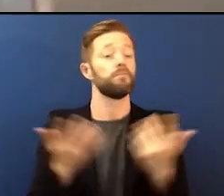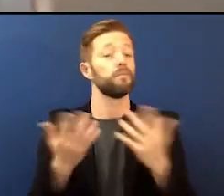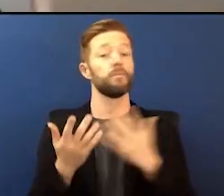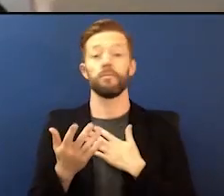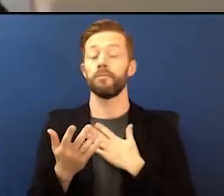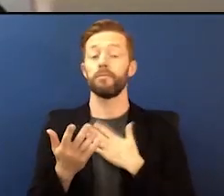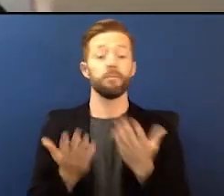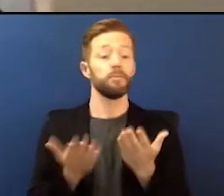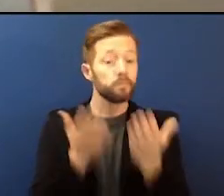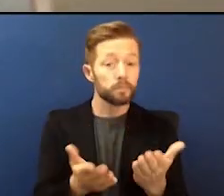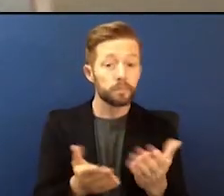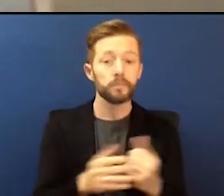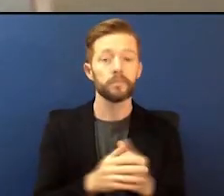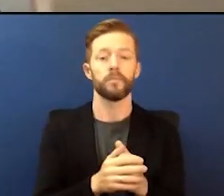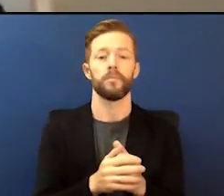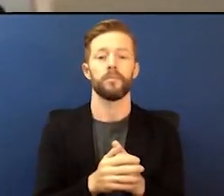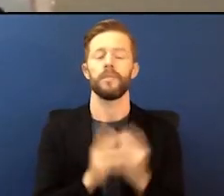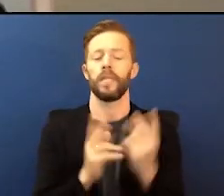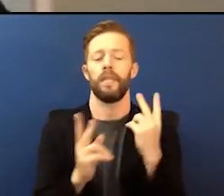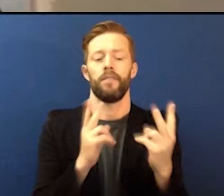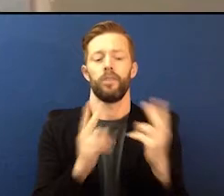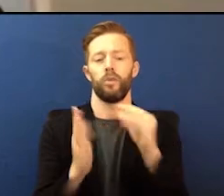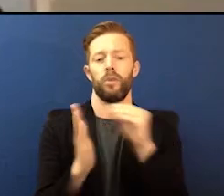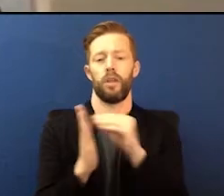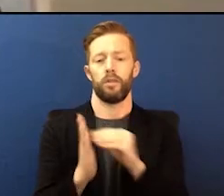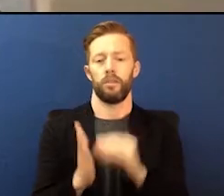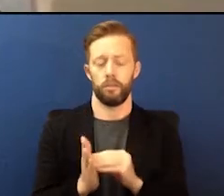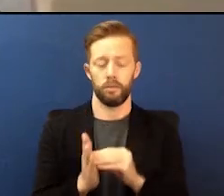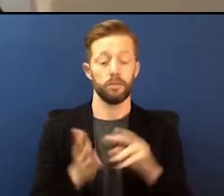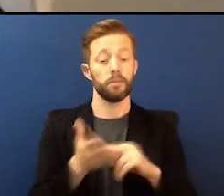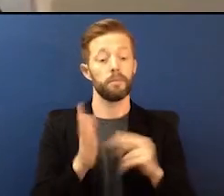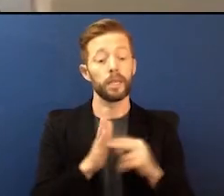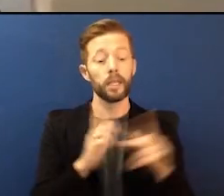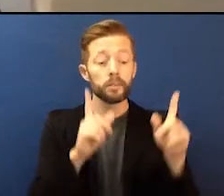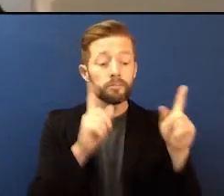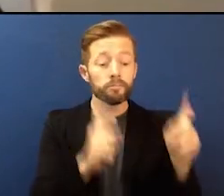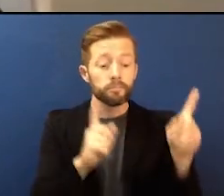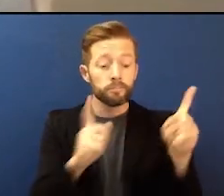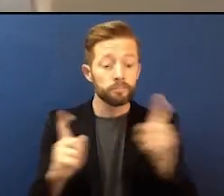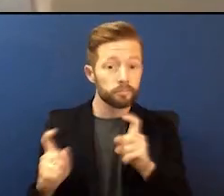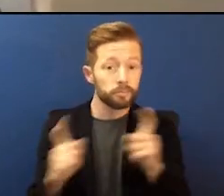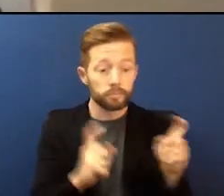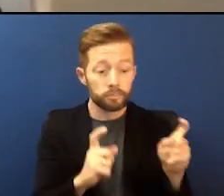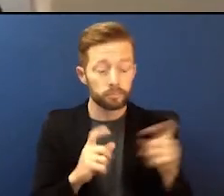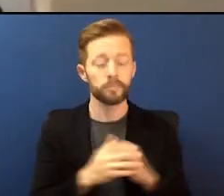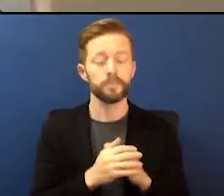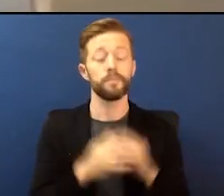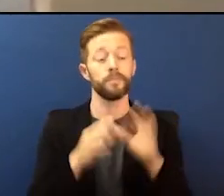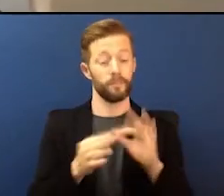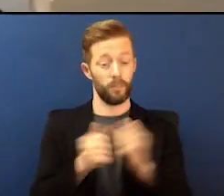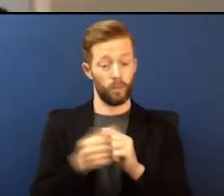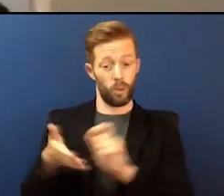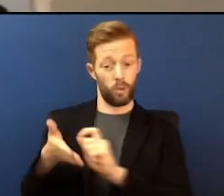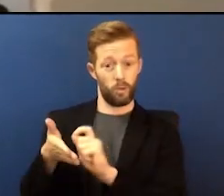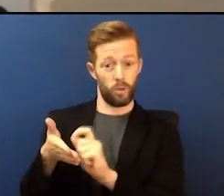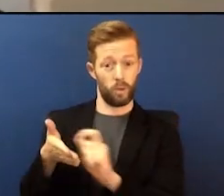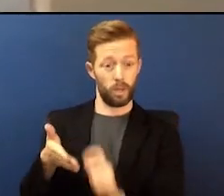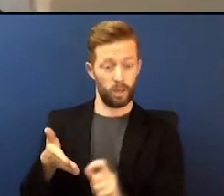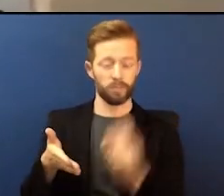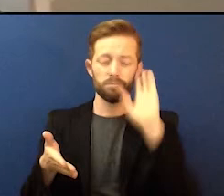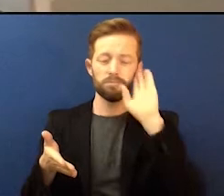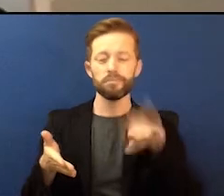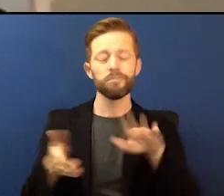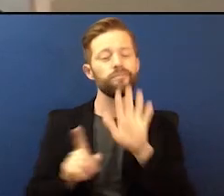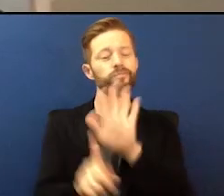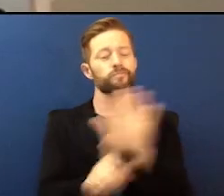So suggestions for me include a lot of visual documentation, so taking photos as much as possible. In terms of